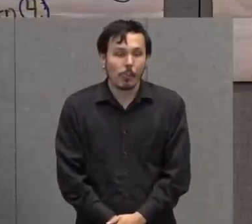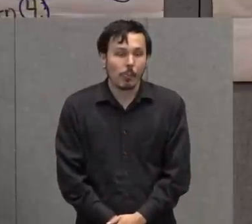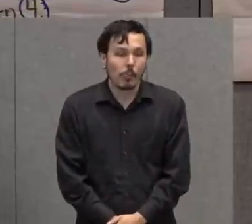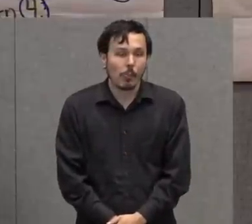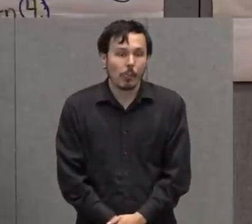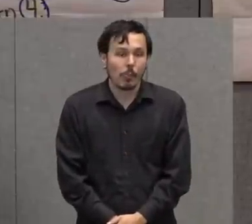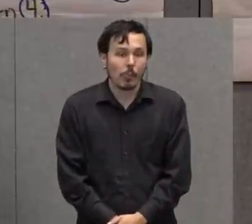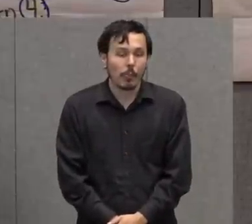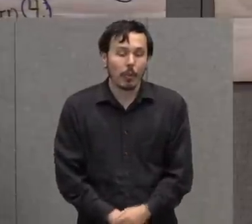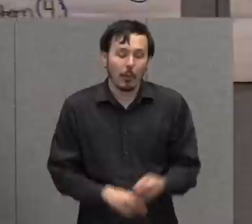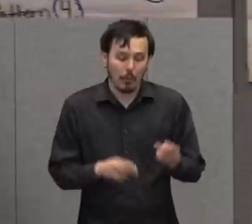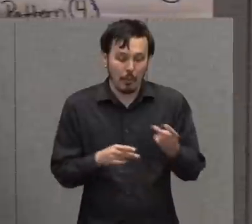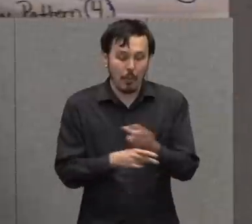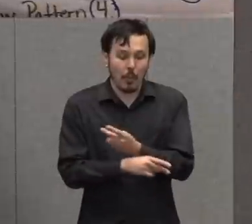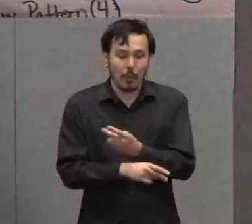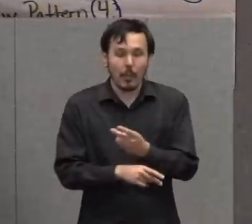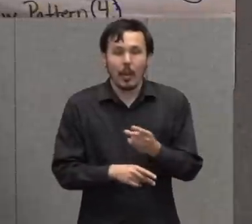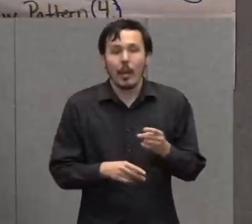by